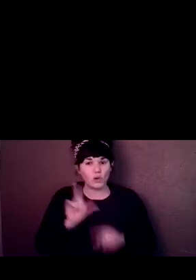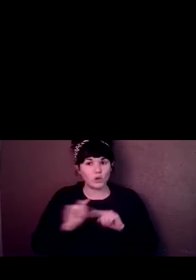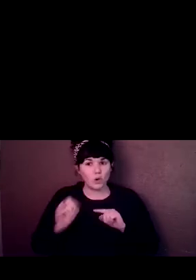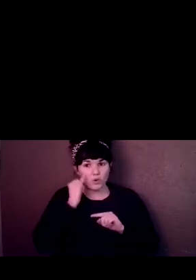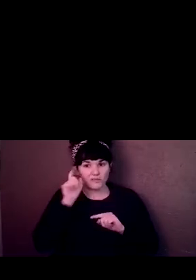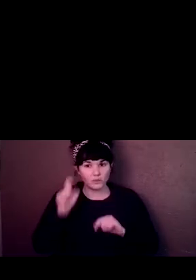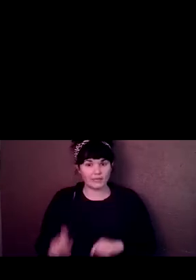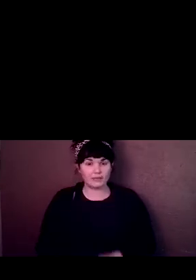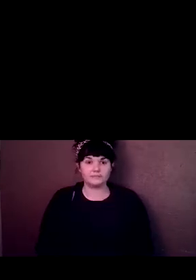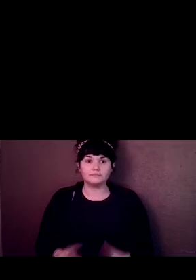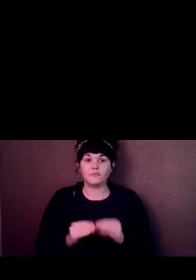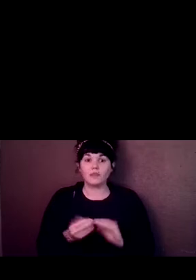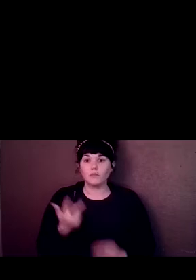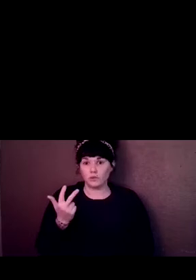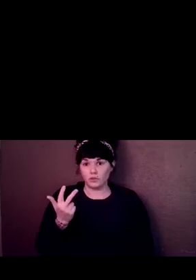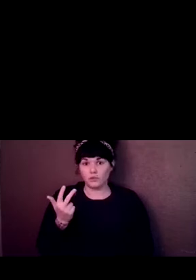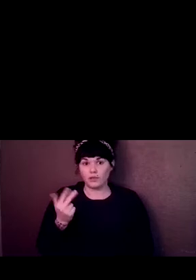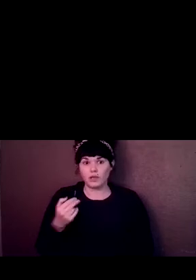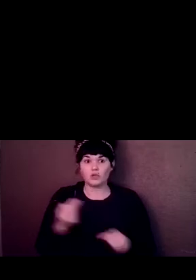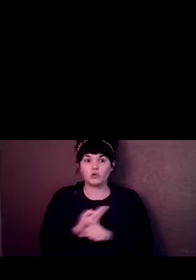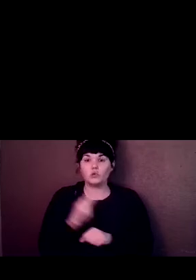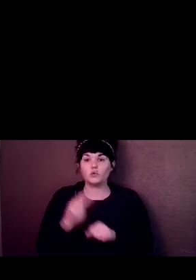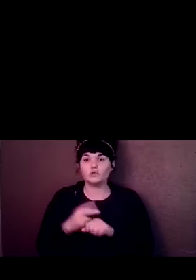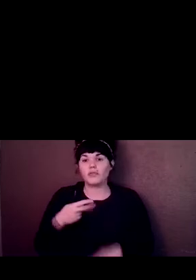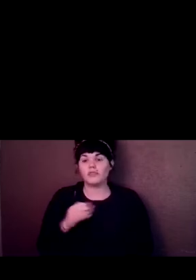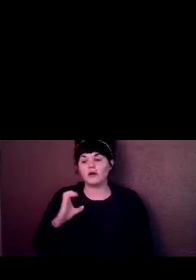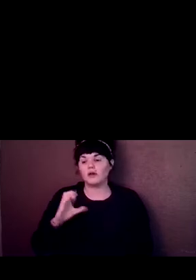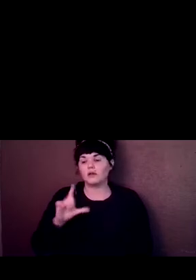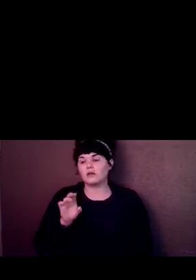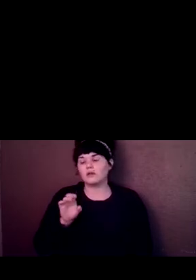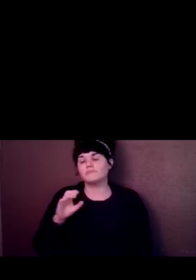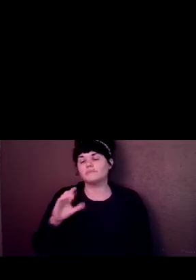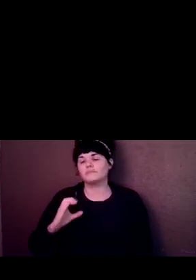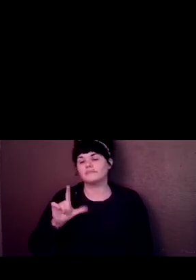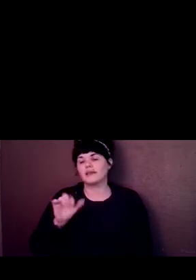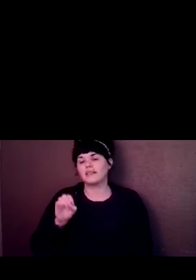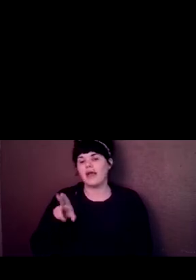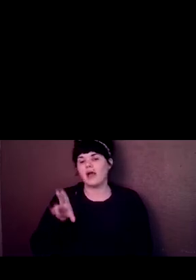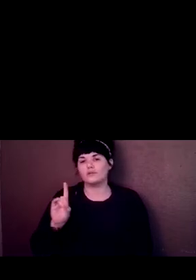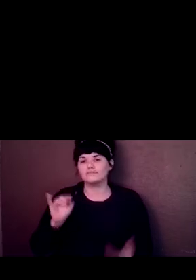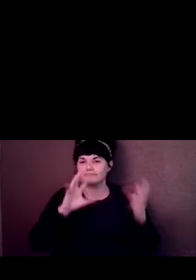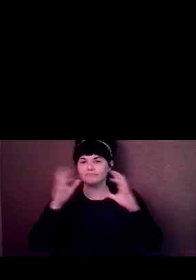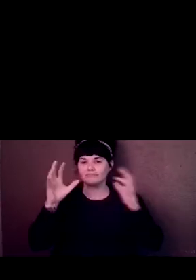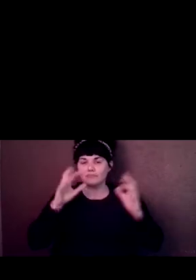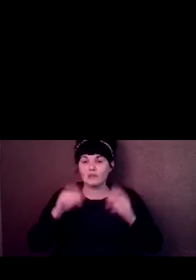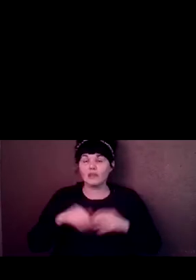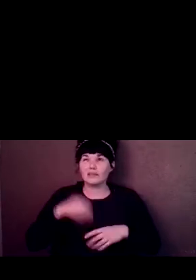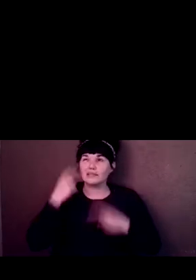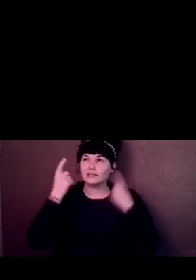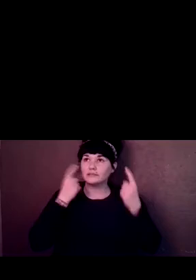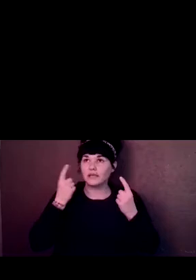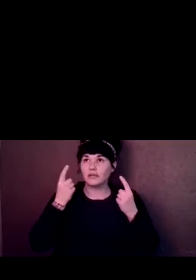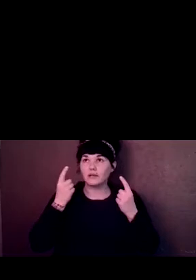Number 3, use the cloud. Consider moving as much of your work as possible to the